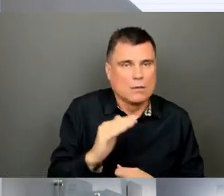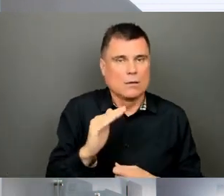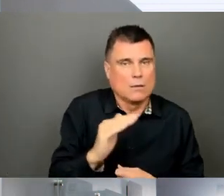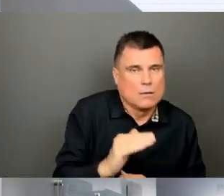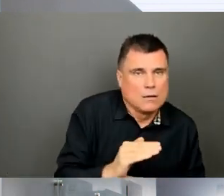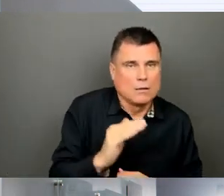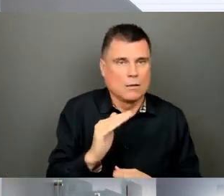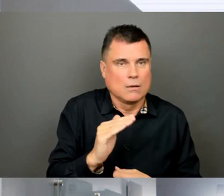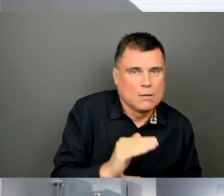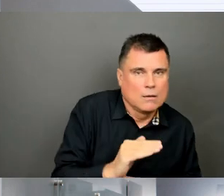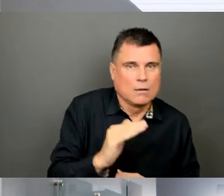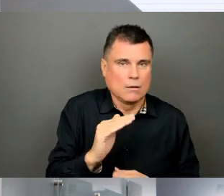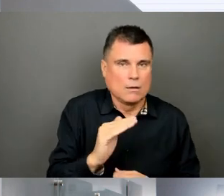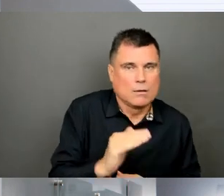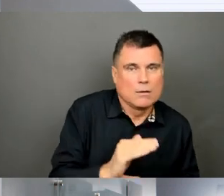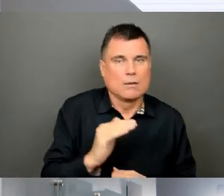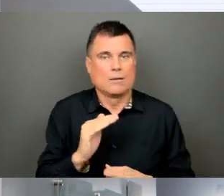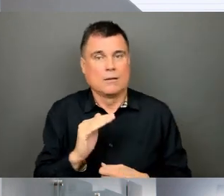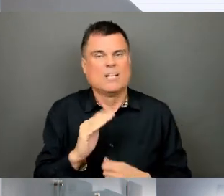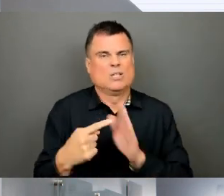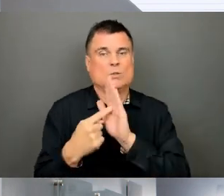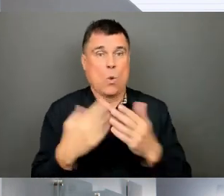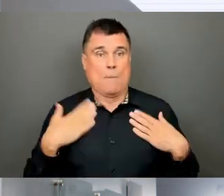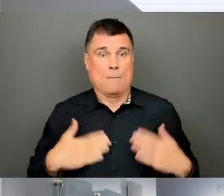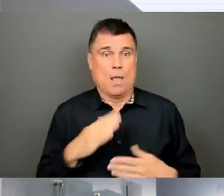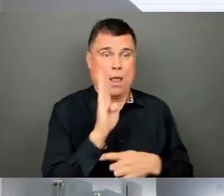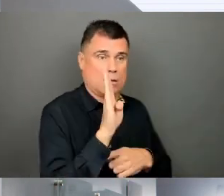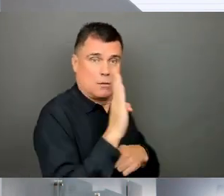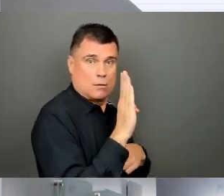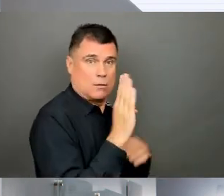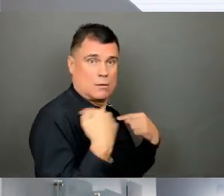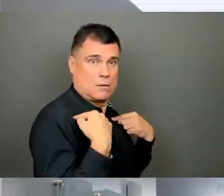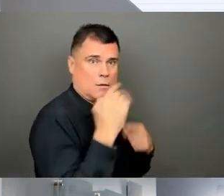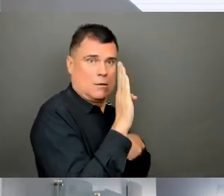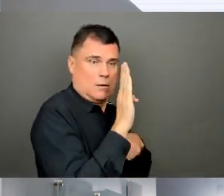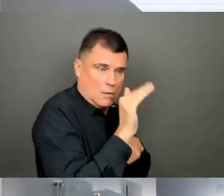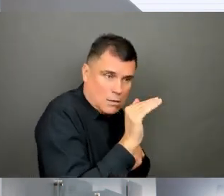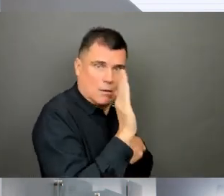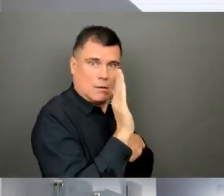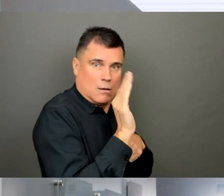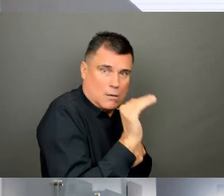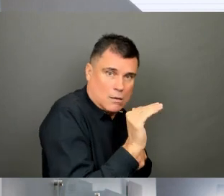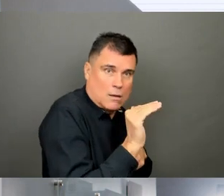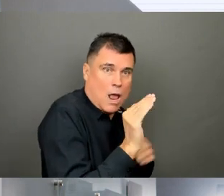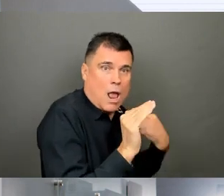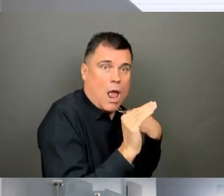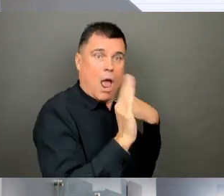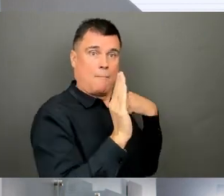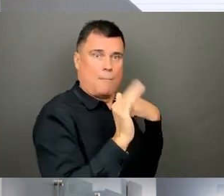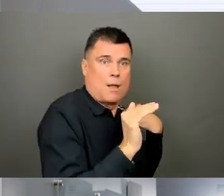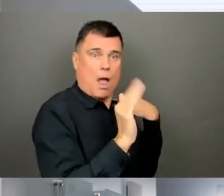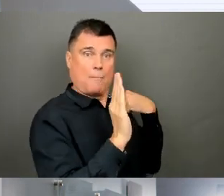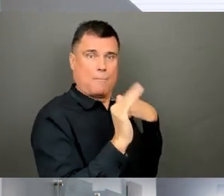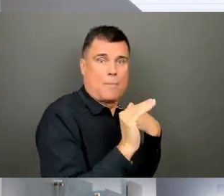down, down. Now you'll notice if I step to the side, so we'll demonstrate this, there's a bit of a lift with my